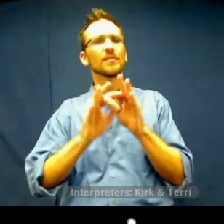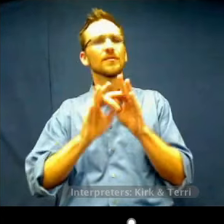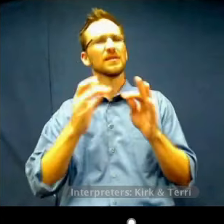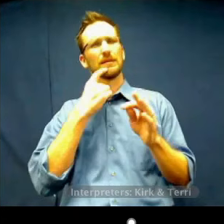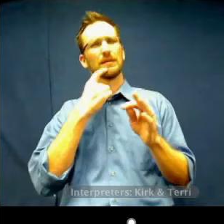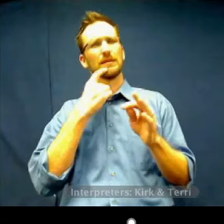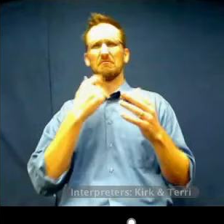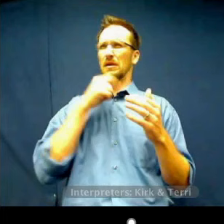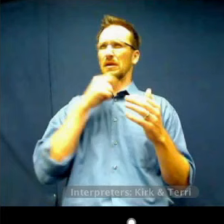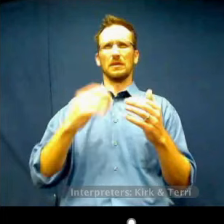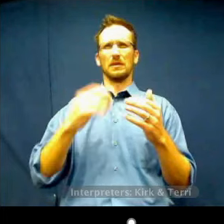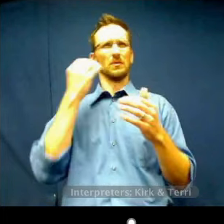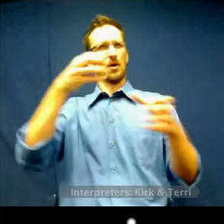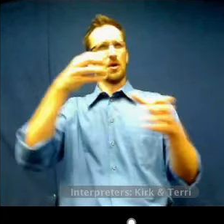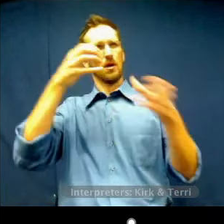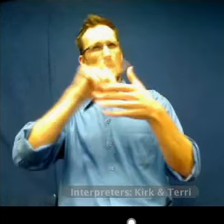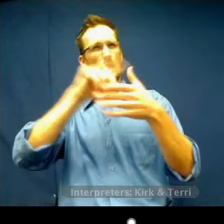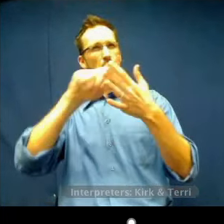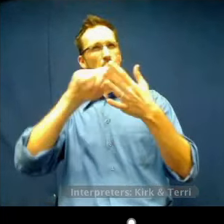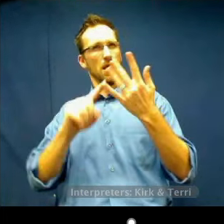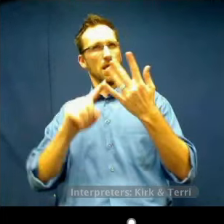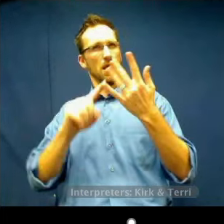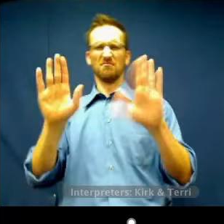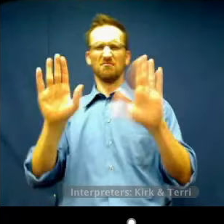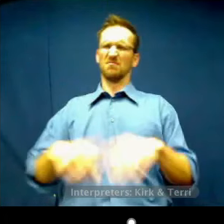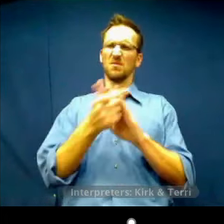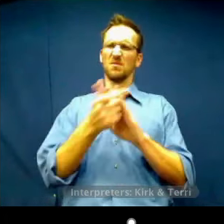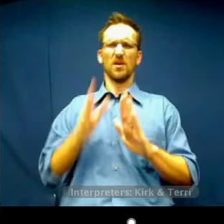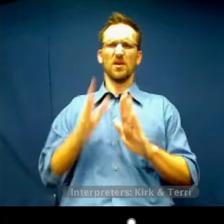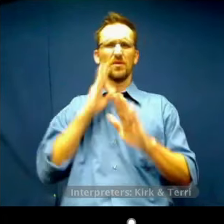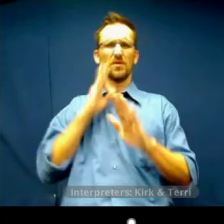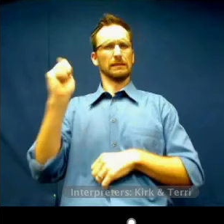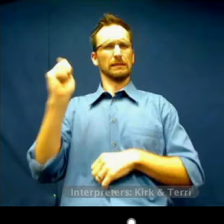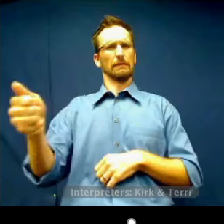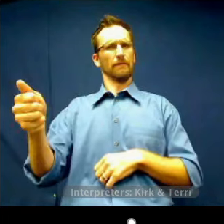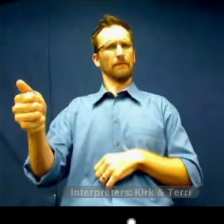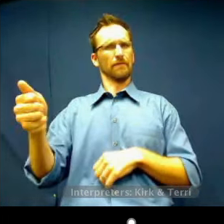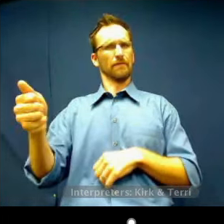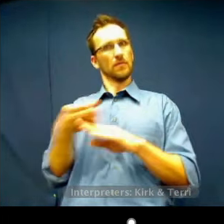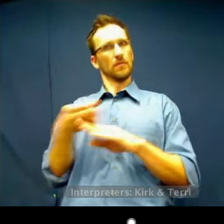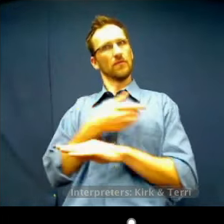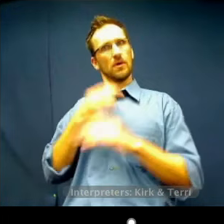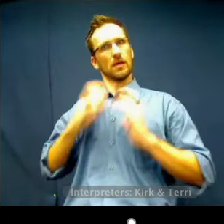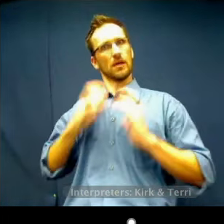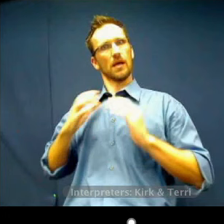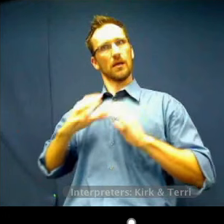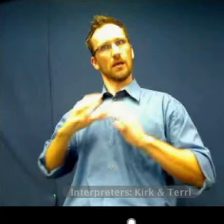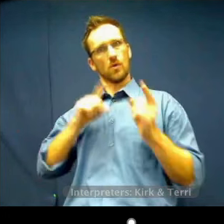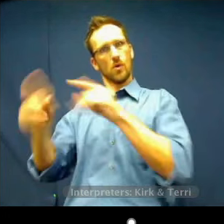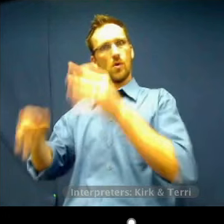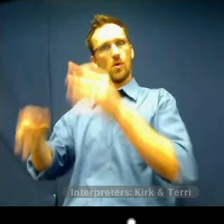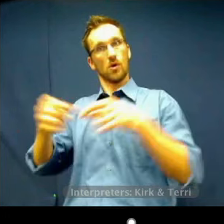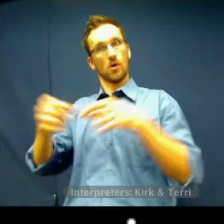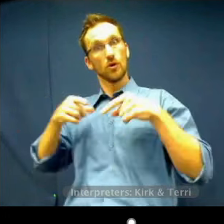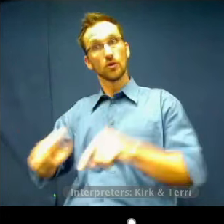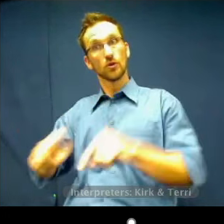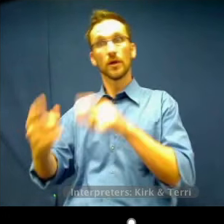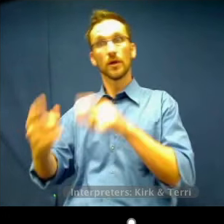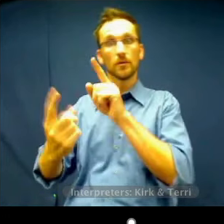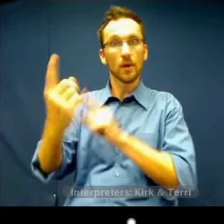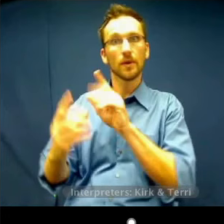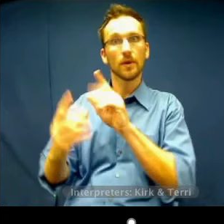isn't it the lawyer's obligation to explain all that prior to their client, during preparation? And